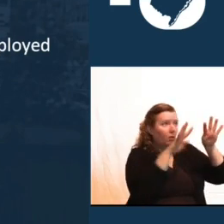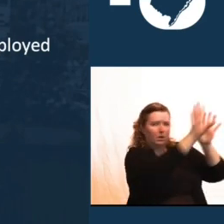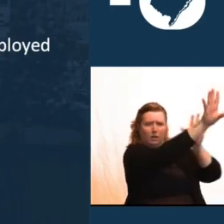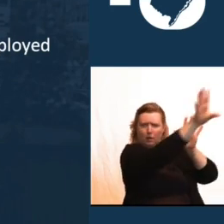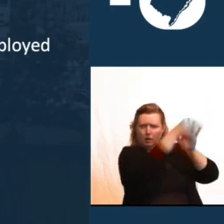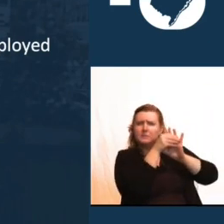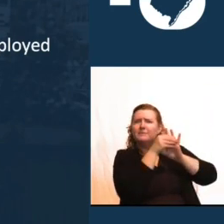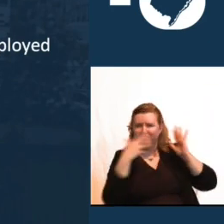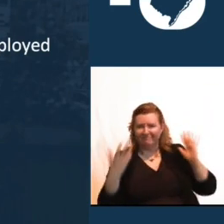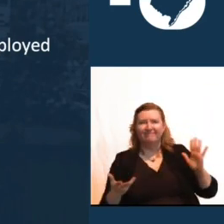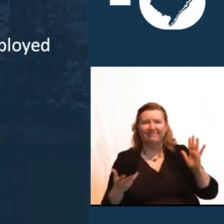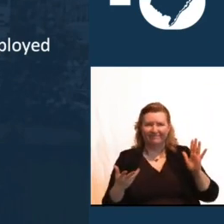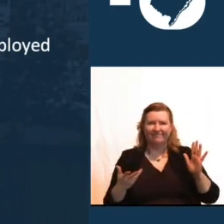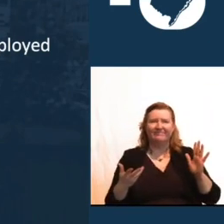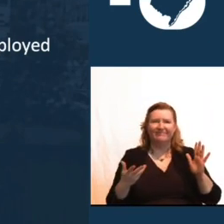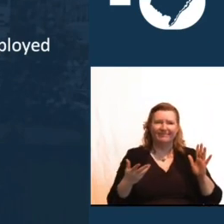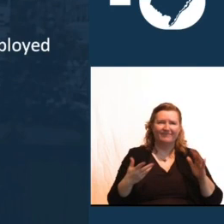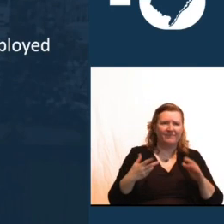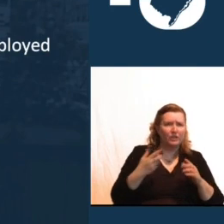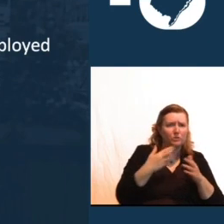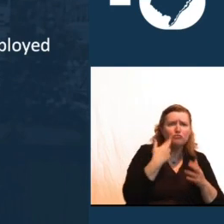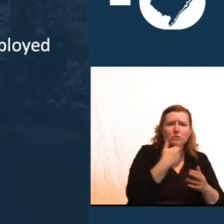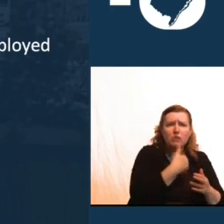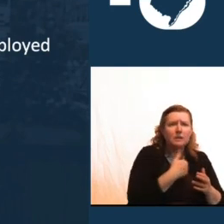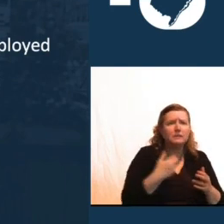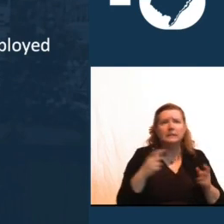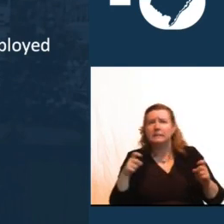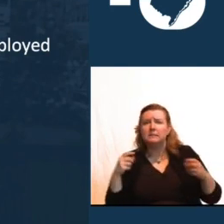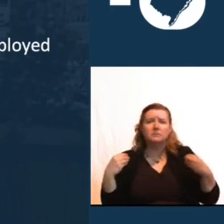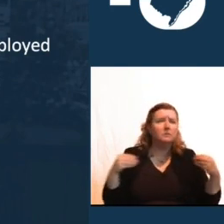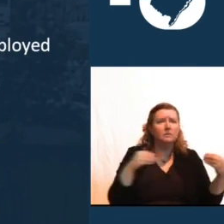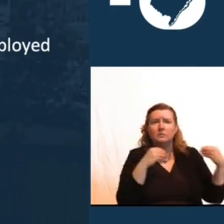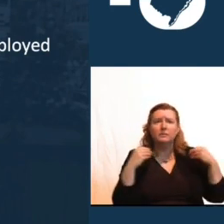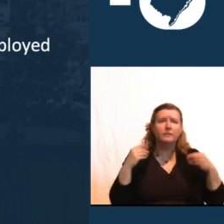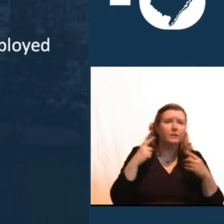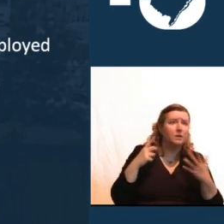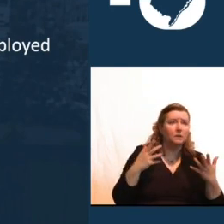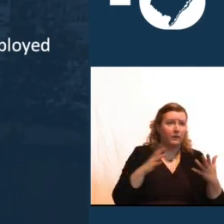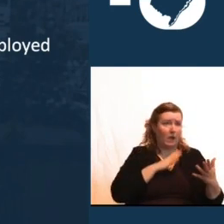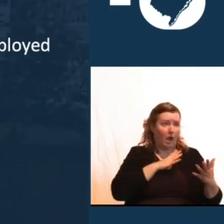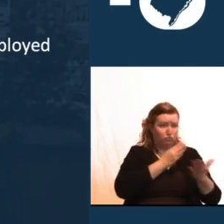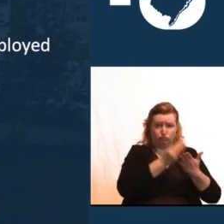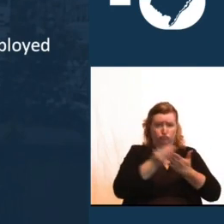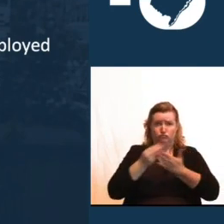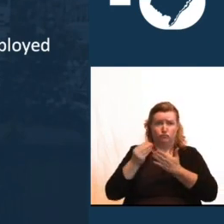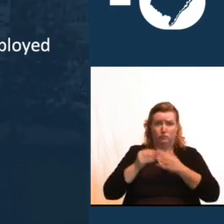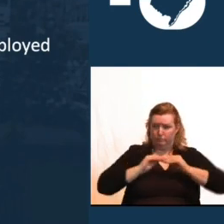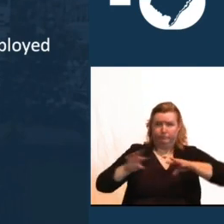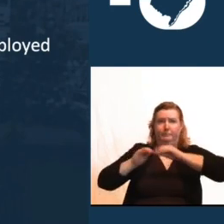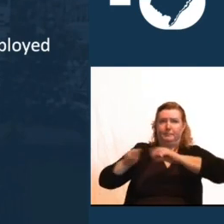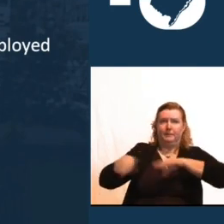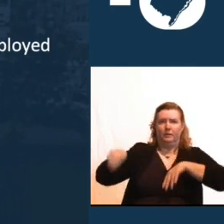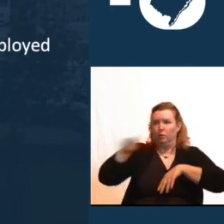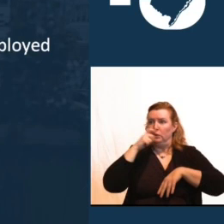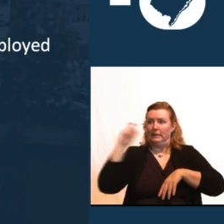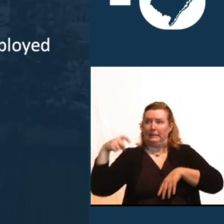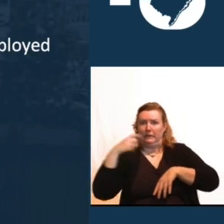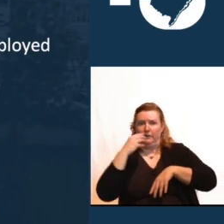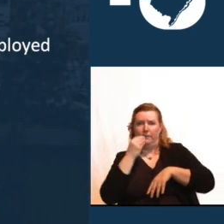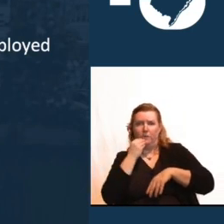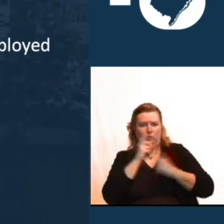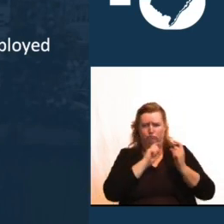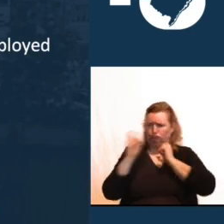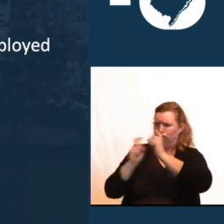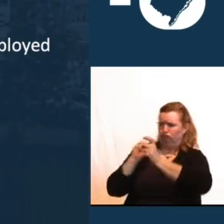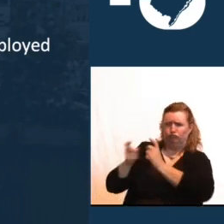and Serve was our greatest win-win. But others also contributed greatly to our economic response